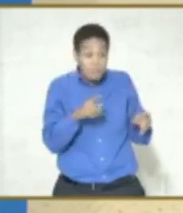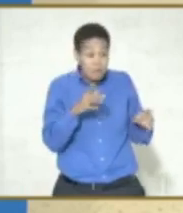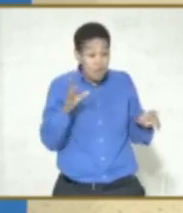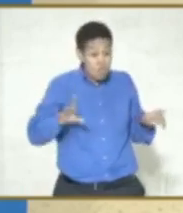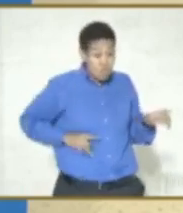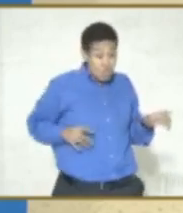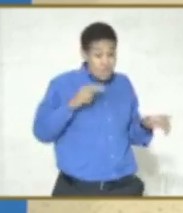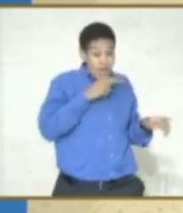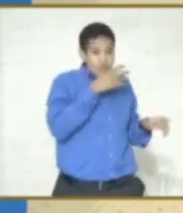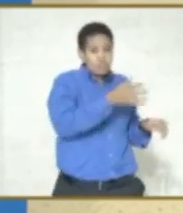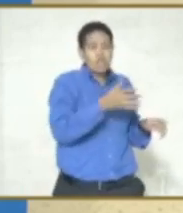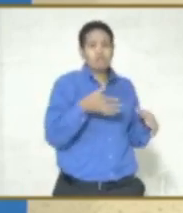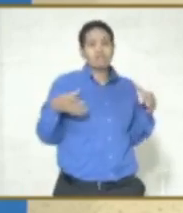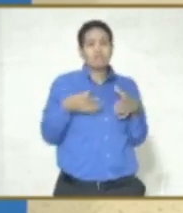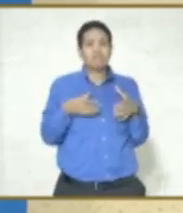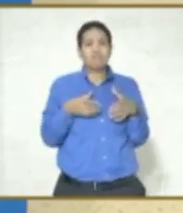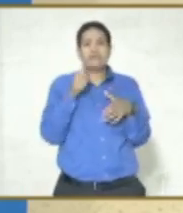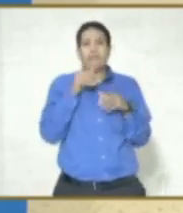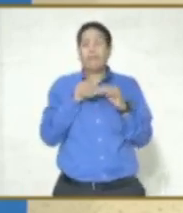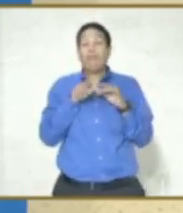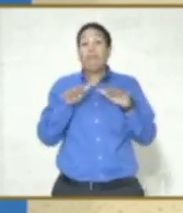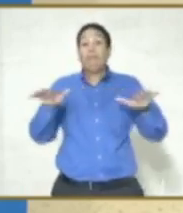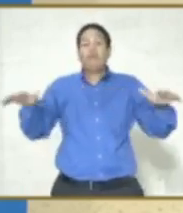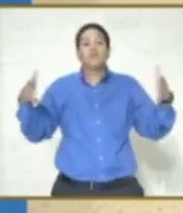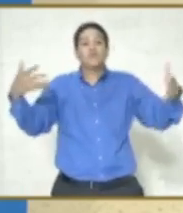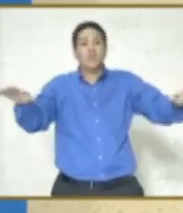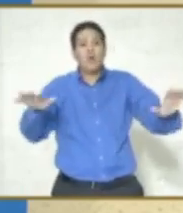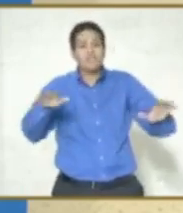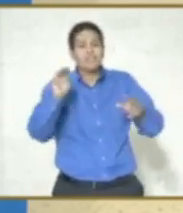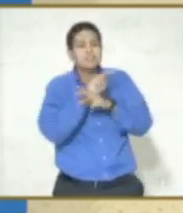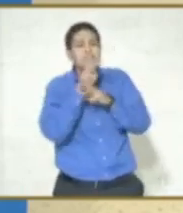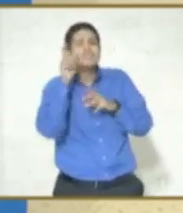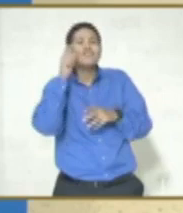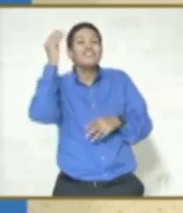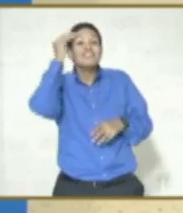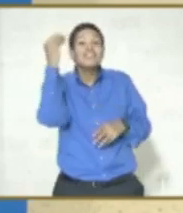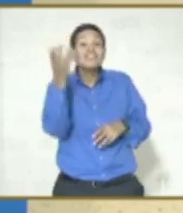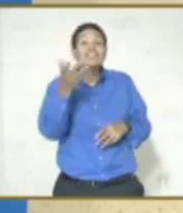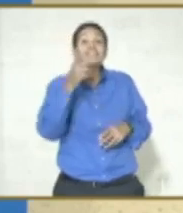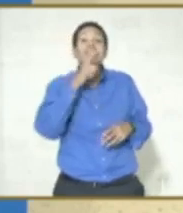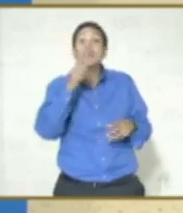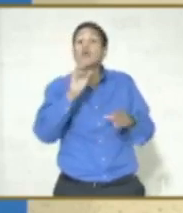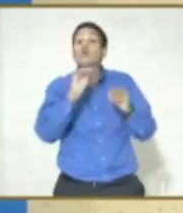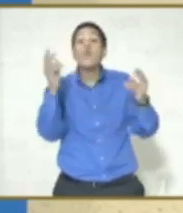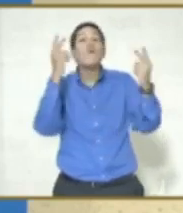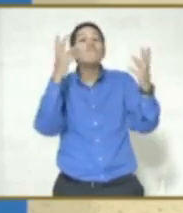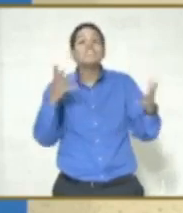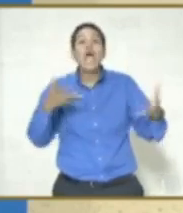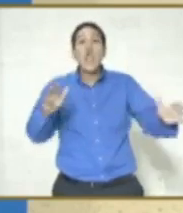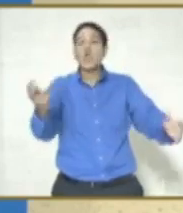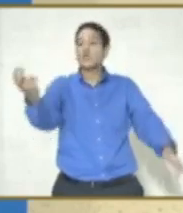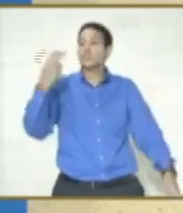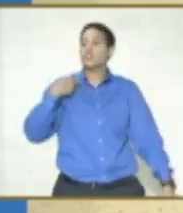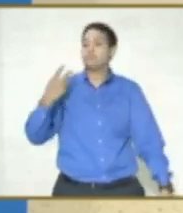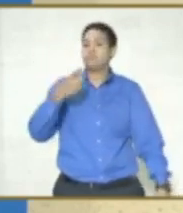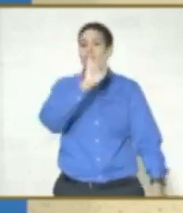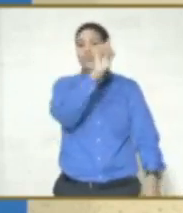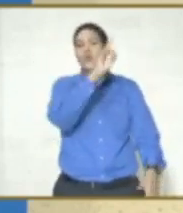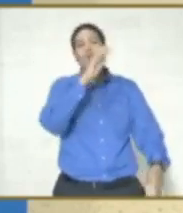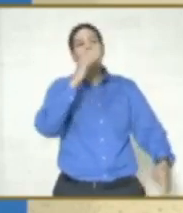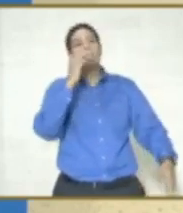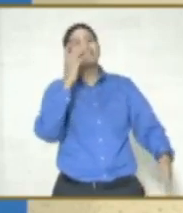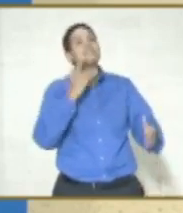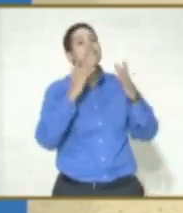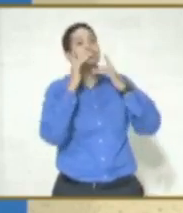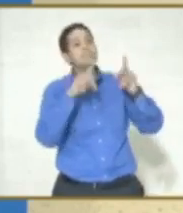mentioned some time ago at the cabinet press briefing that there are no visitors allowed at our facilities now. And what we have